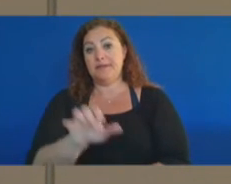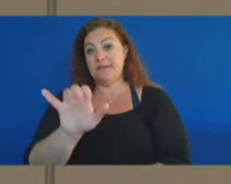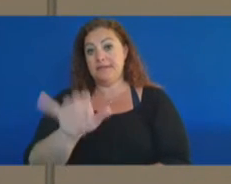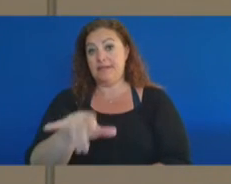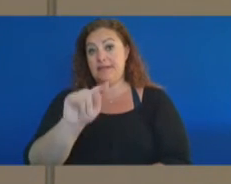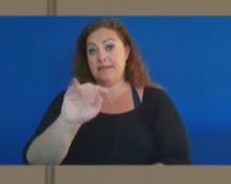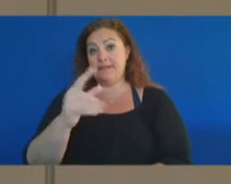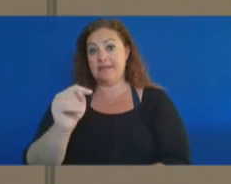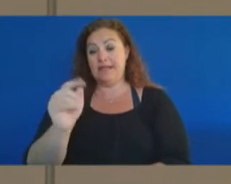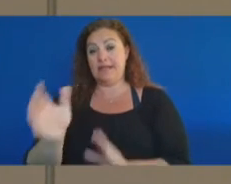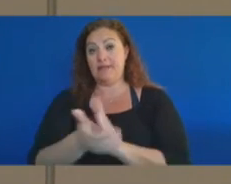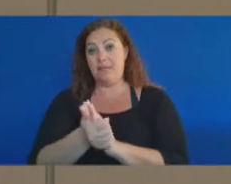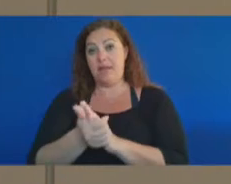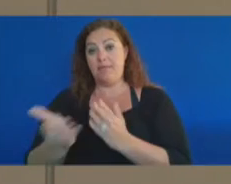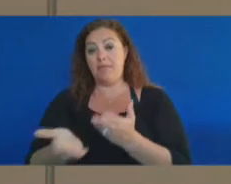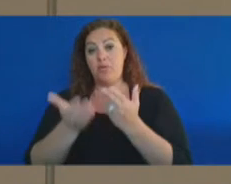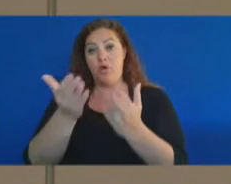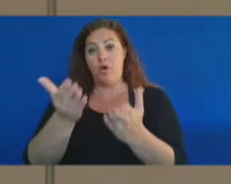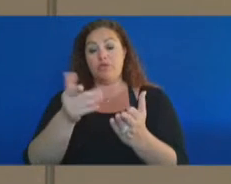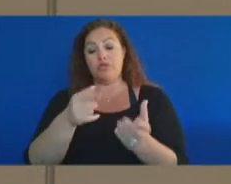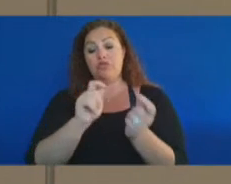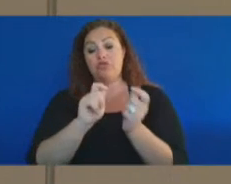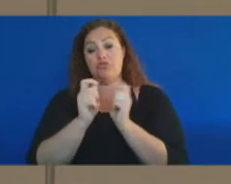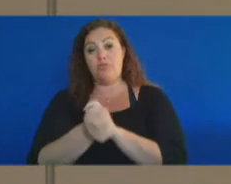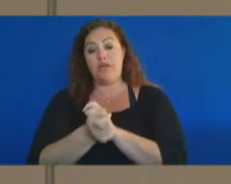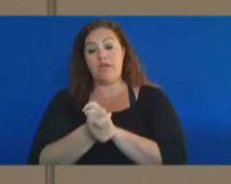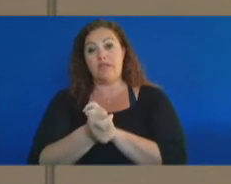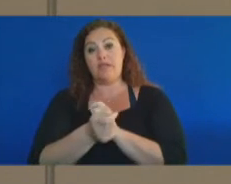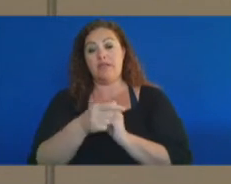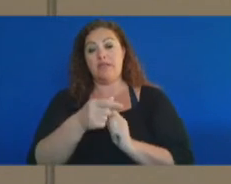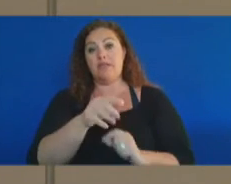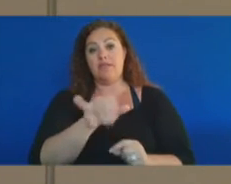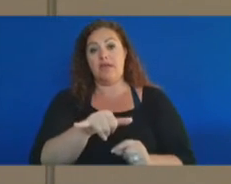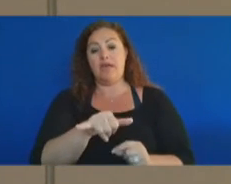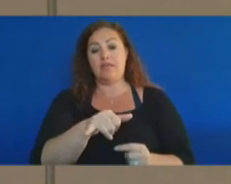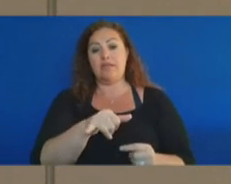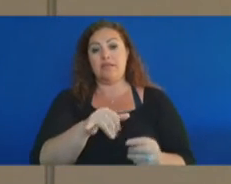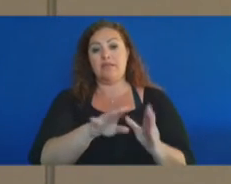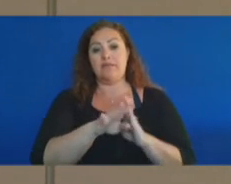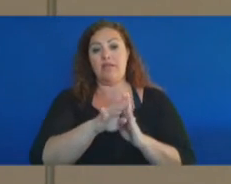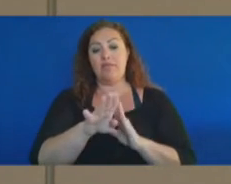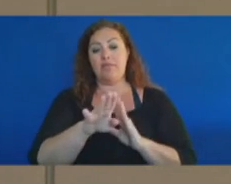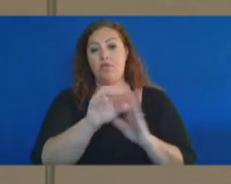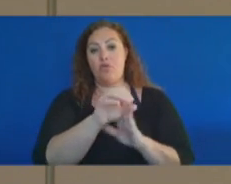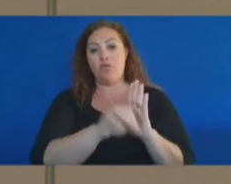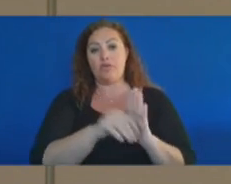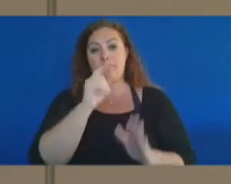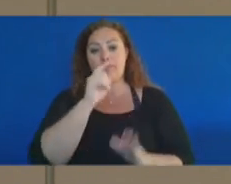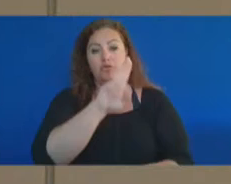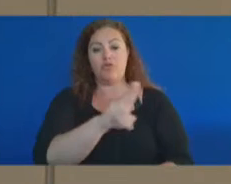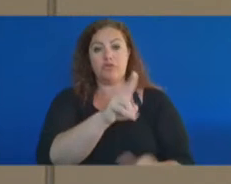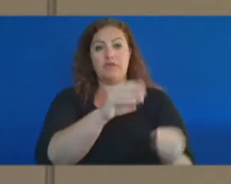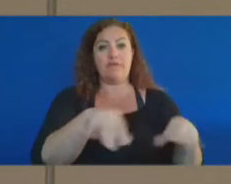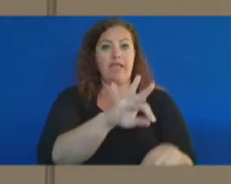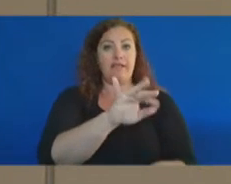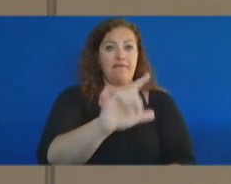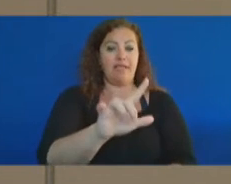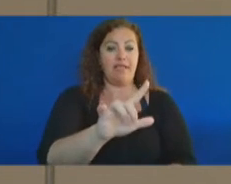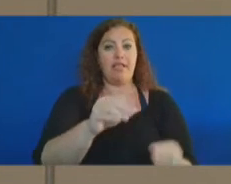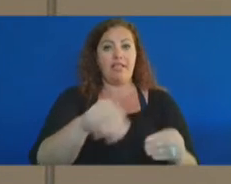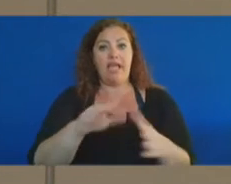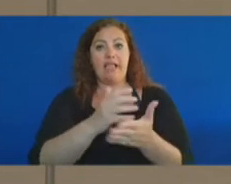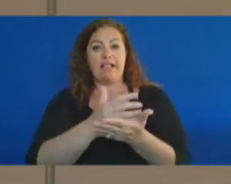proposes to amend the unified development ordinance for the use landfill land clearing and insert debris or